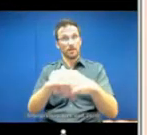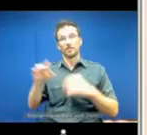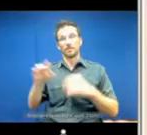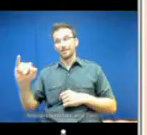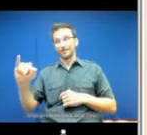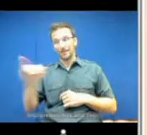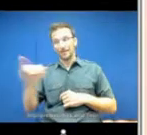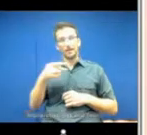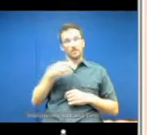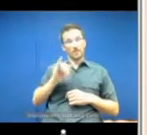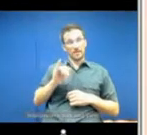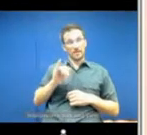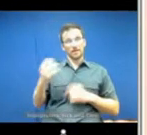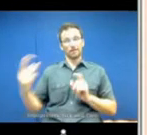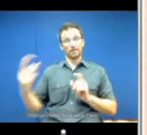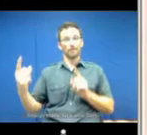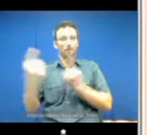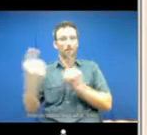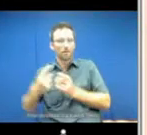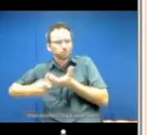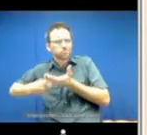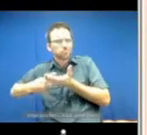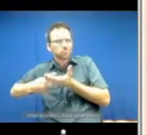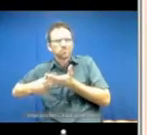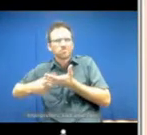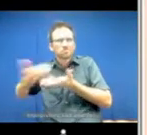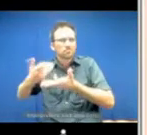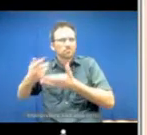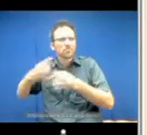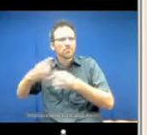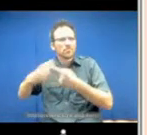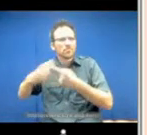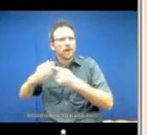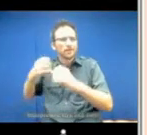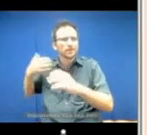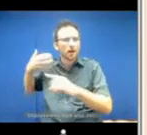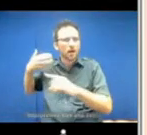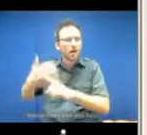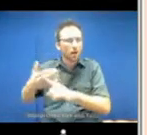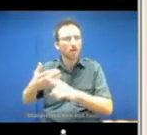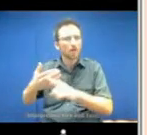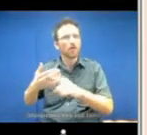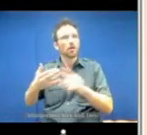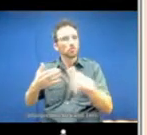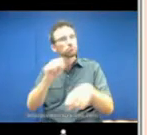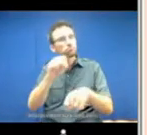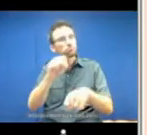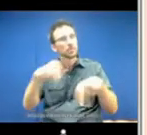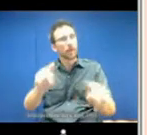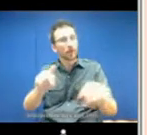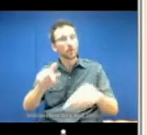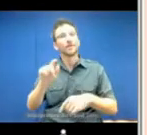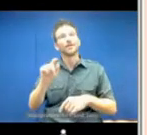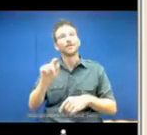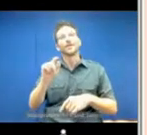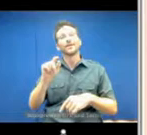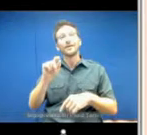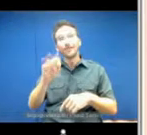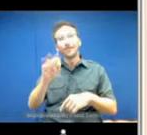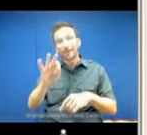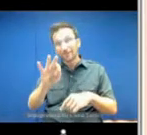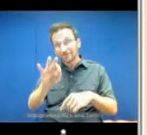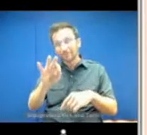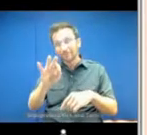interpreter. And certainly, you can, as long as you have stipulation with respect to the